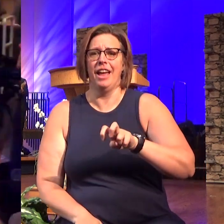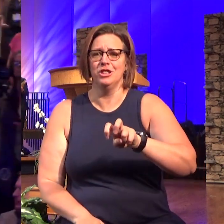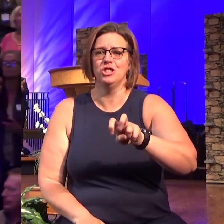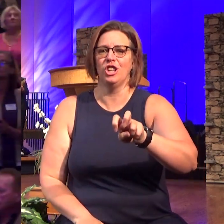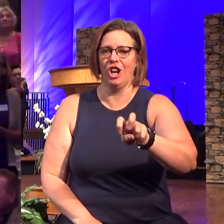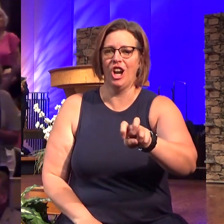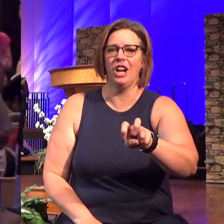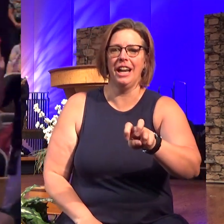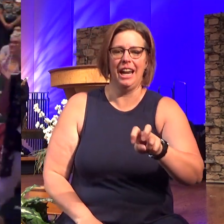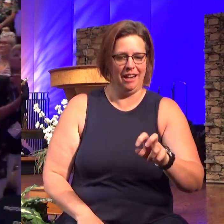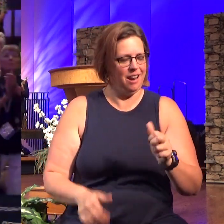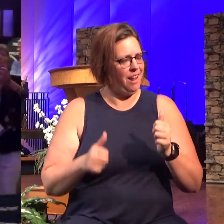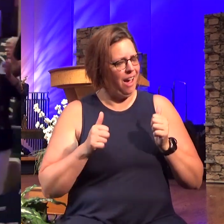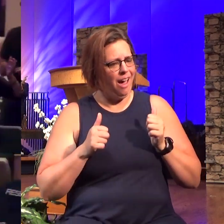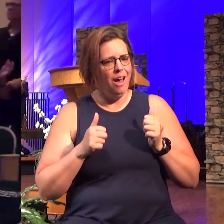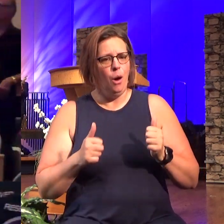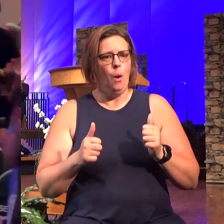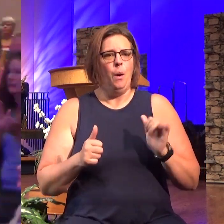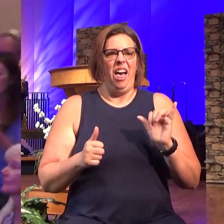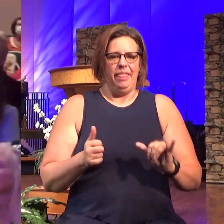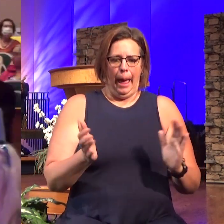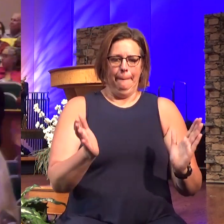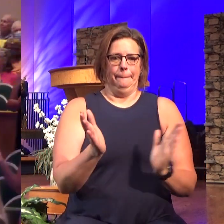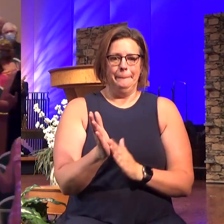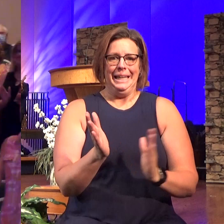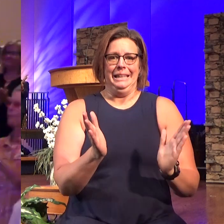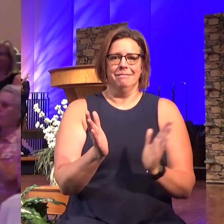taken. And it beats like a drum,